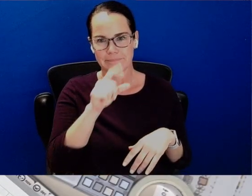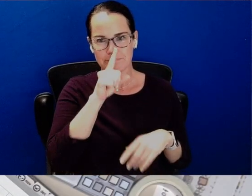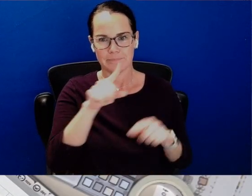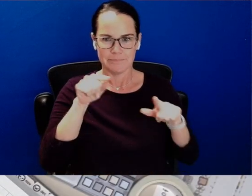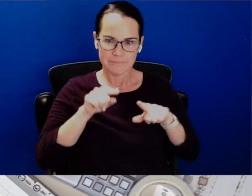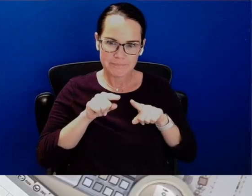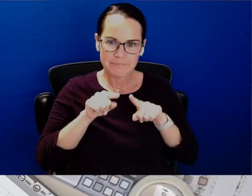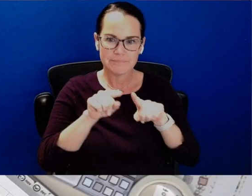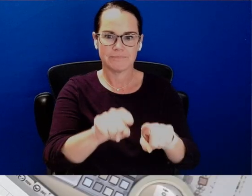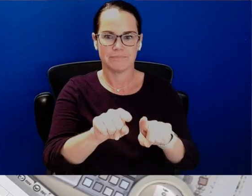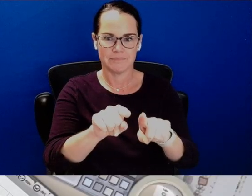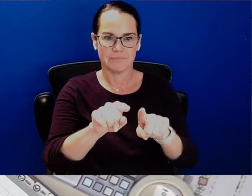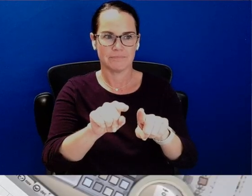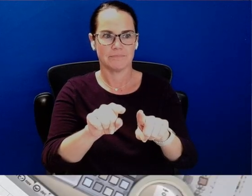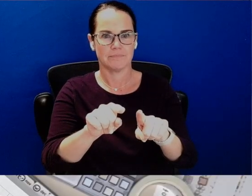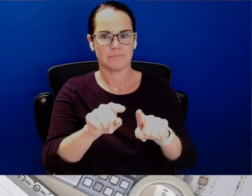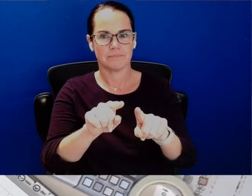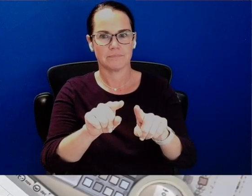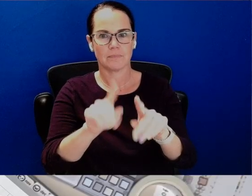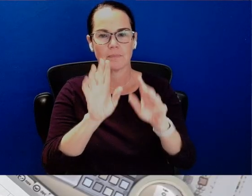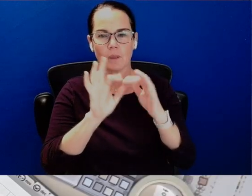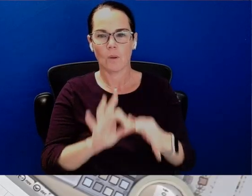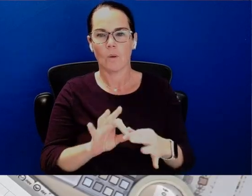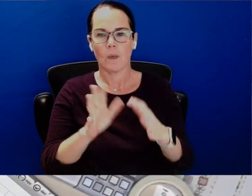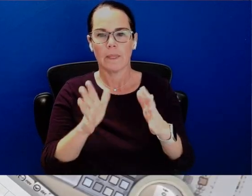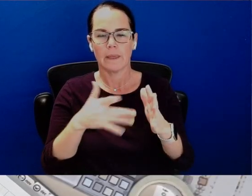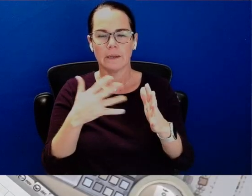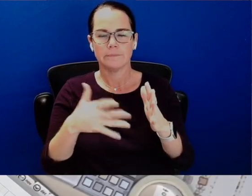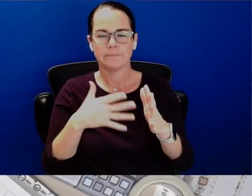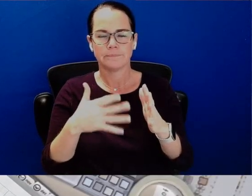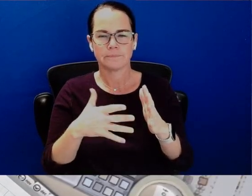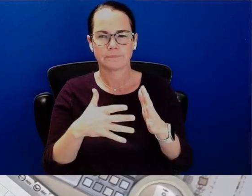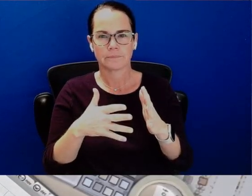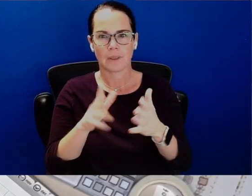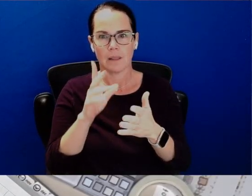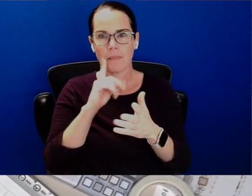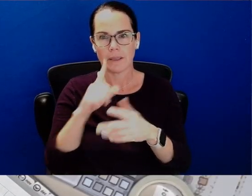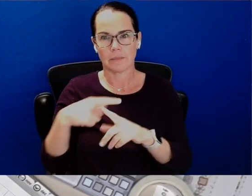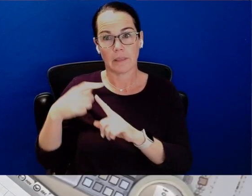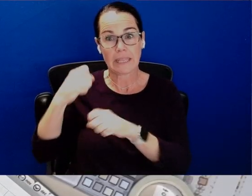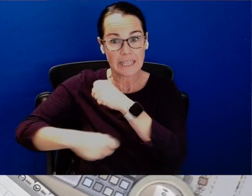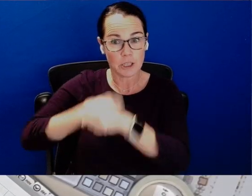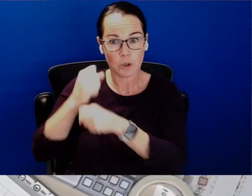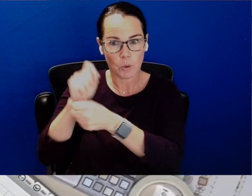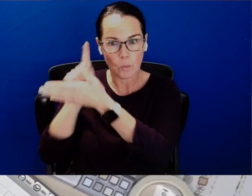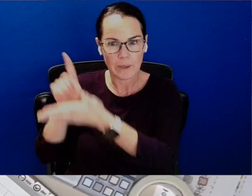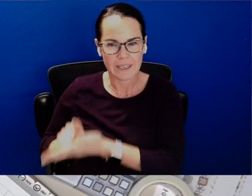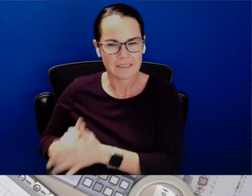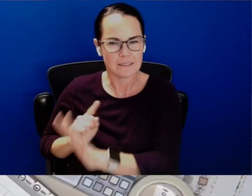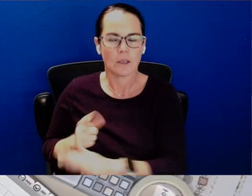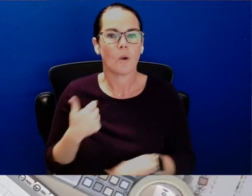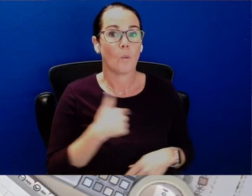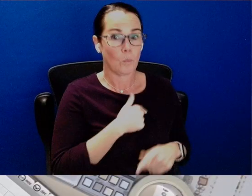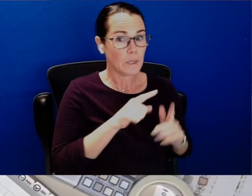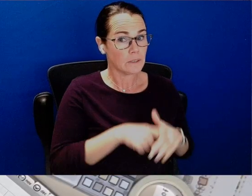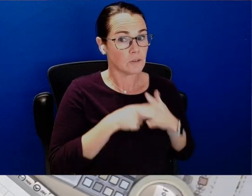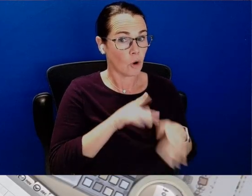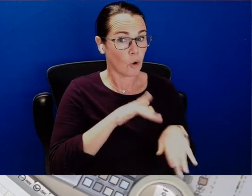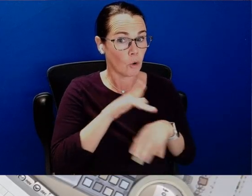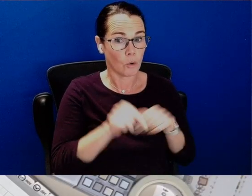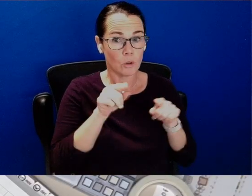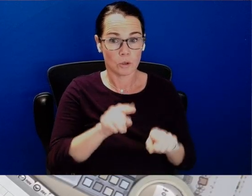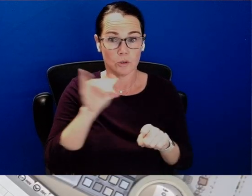aligned with the weeks. We do start very early